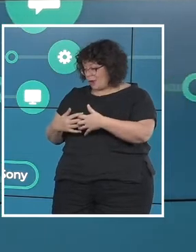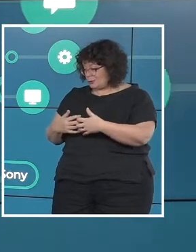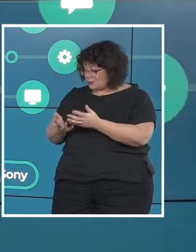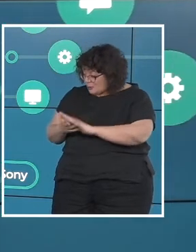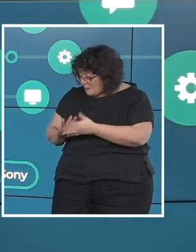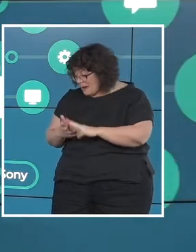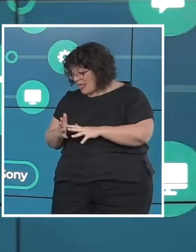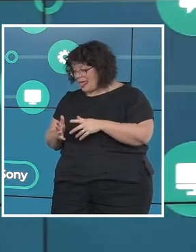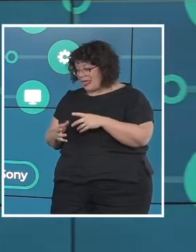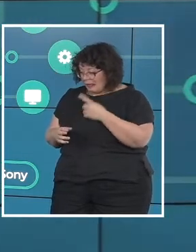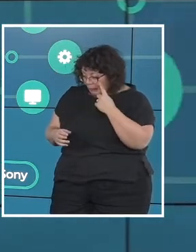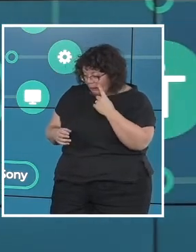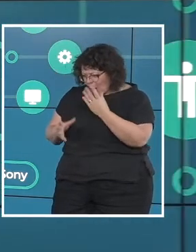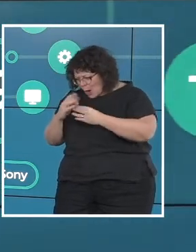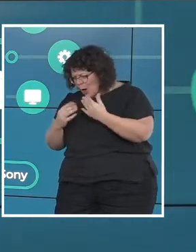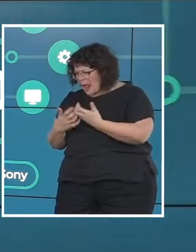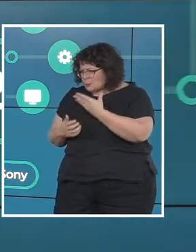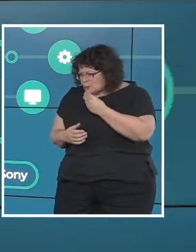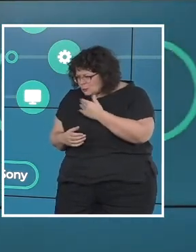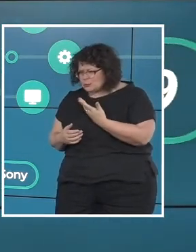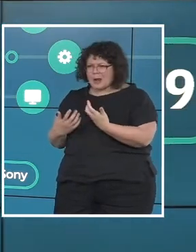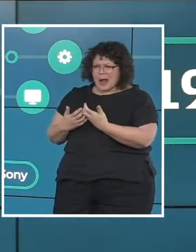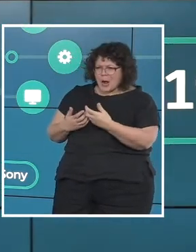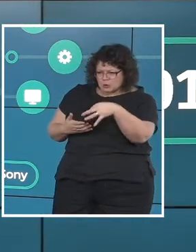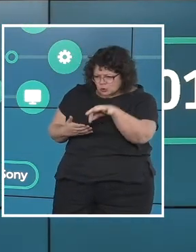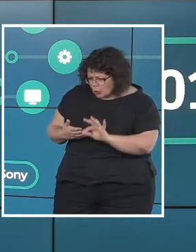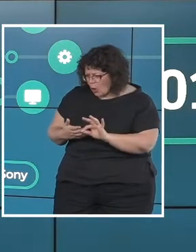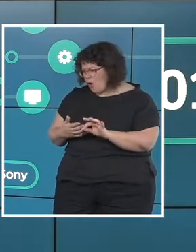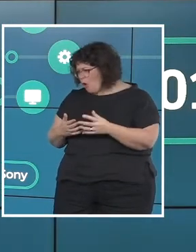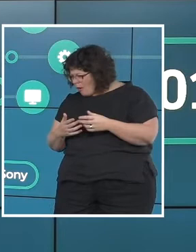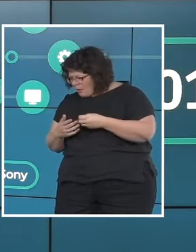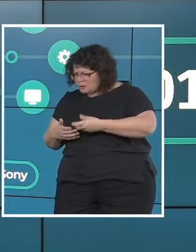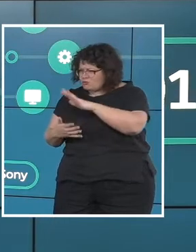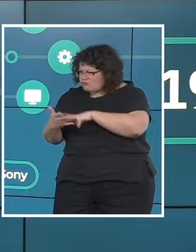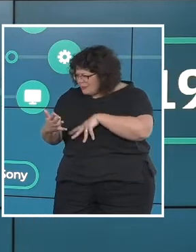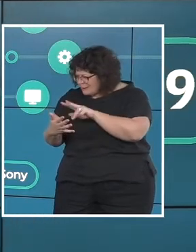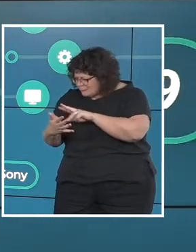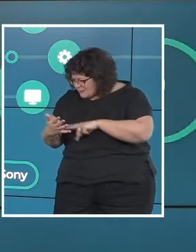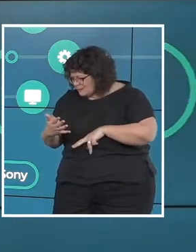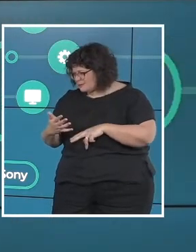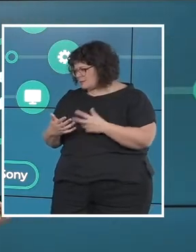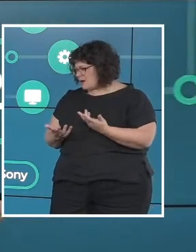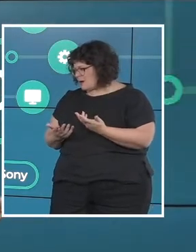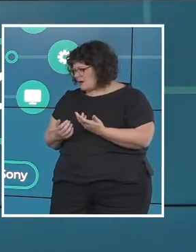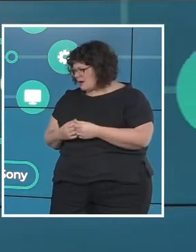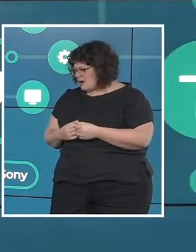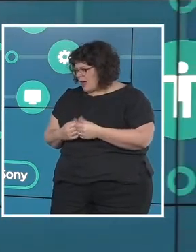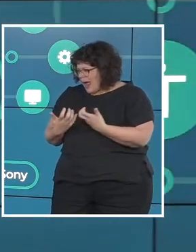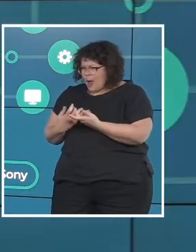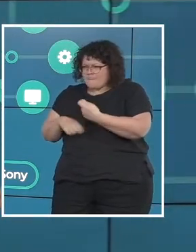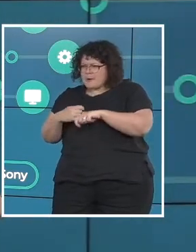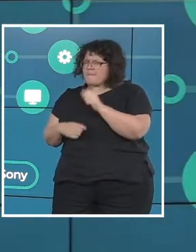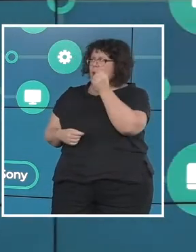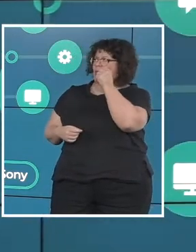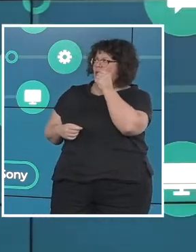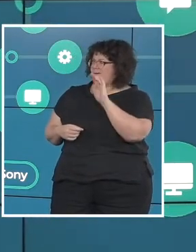all the accessibility features that are built into your phones and computers that you already have. And so obviously we're not in the accessibility lab